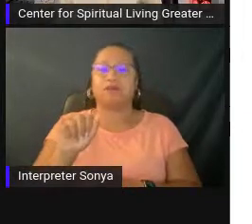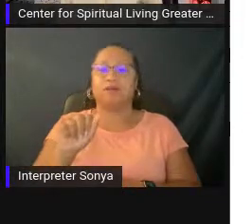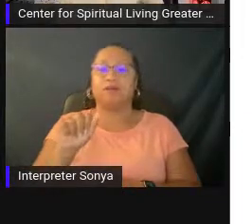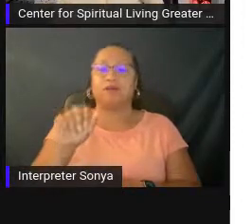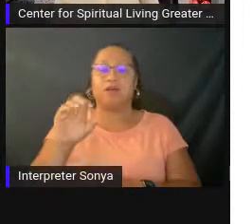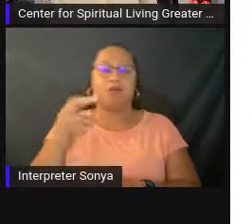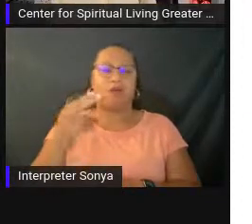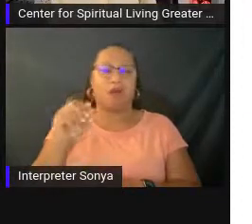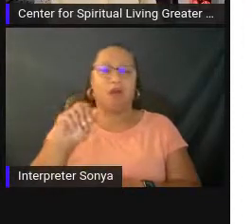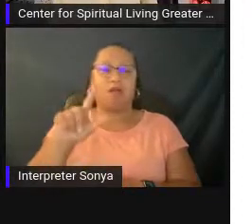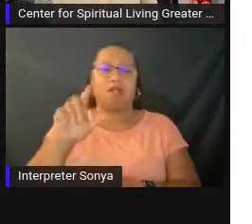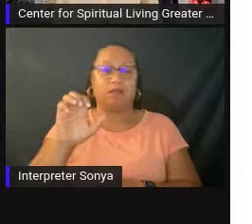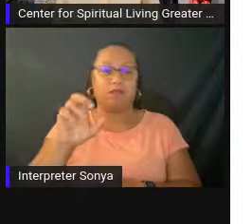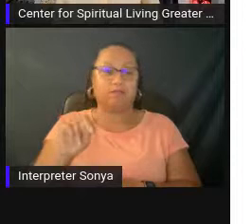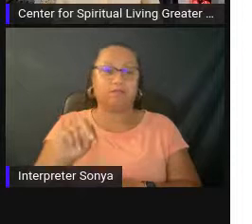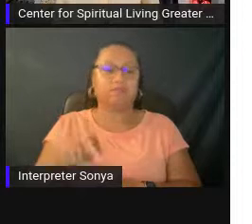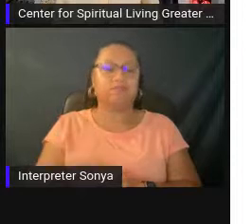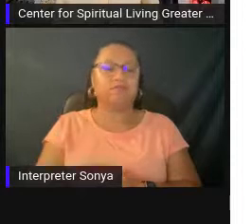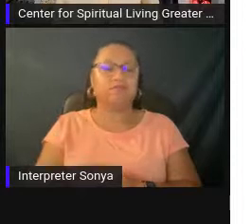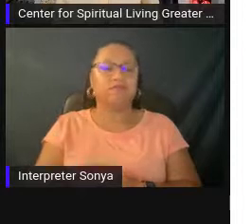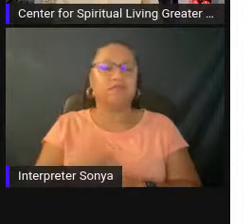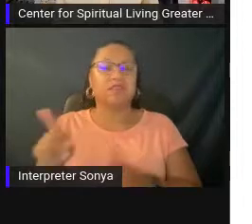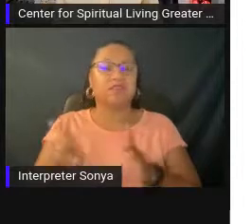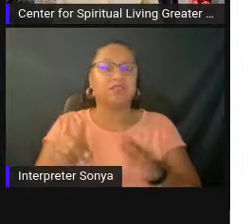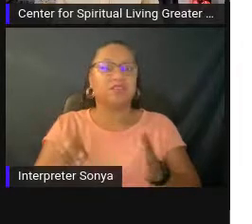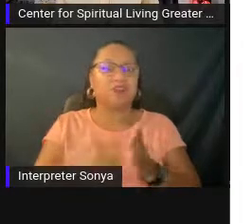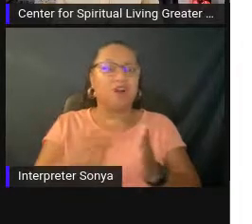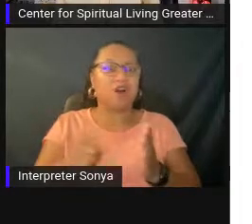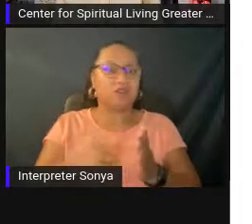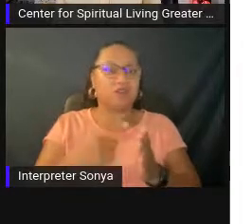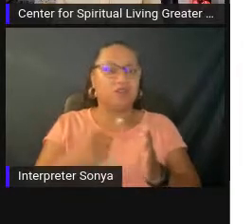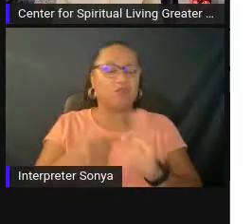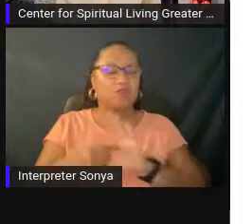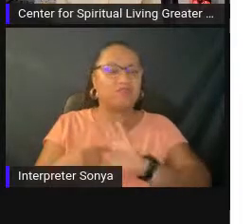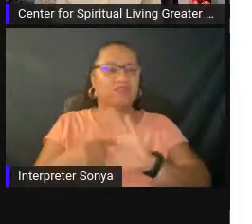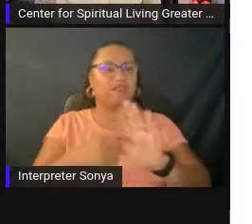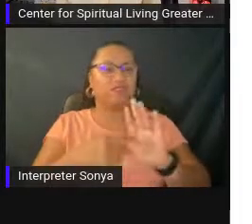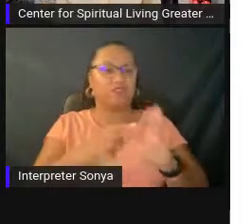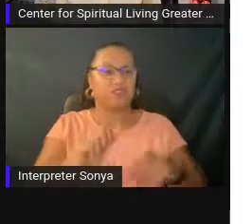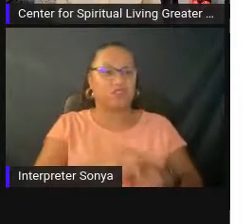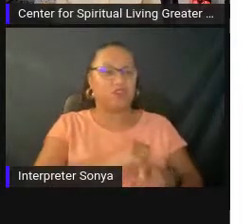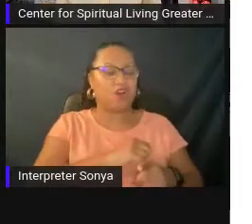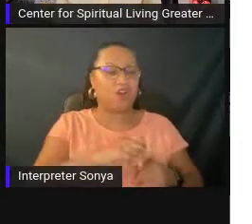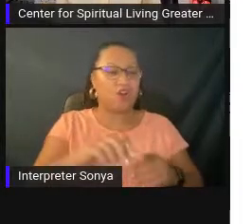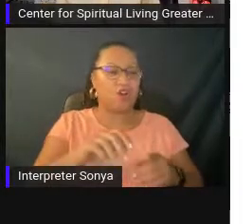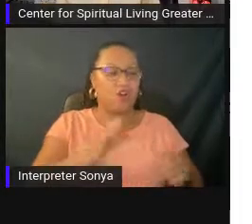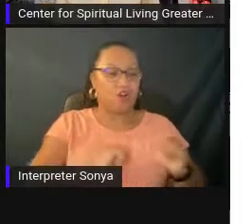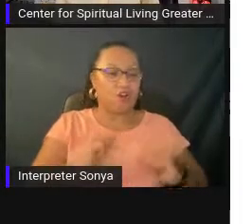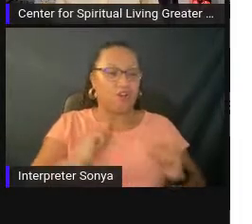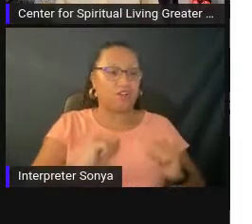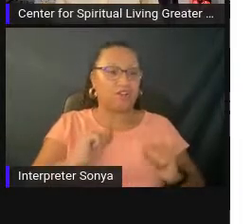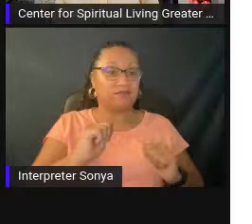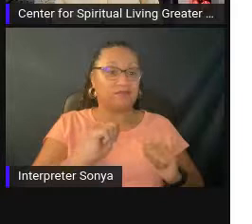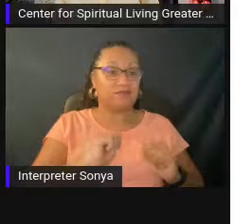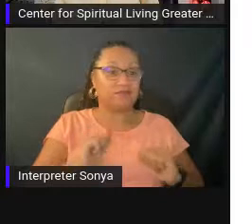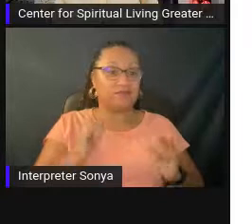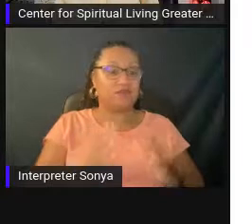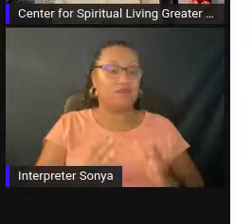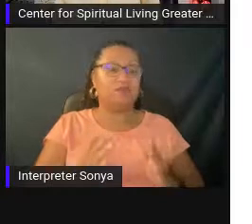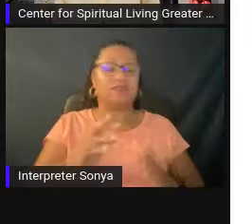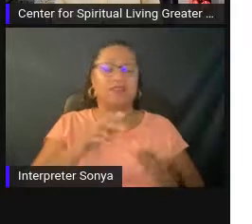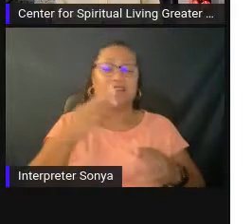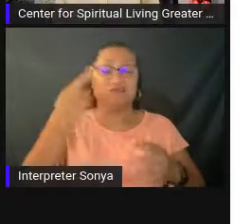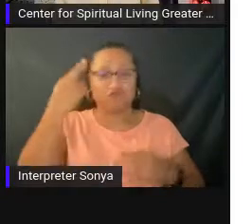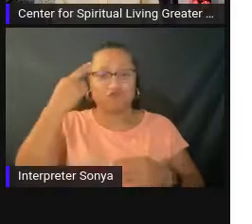He also has been a featured artist at Whole Life Expos, Religious Science International Conferences,